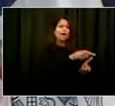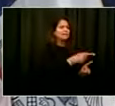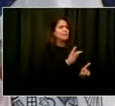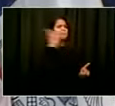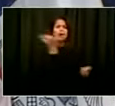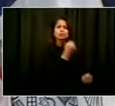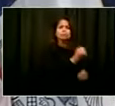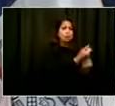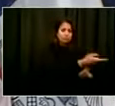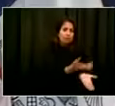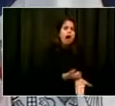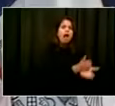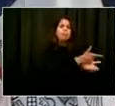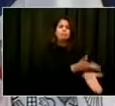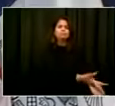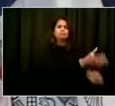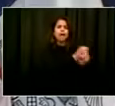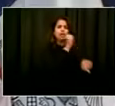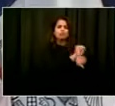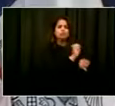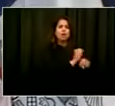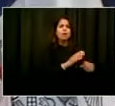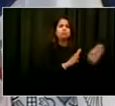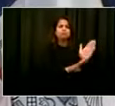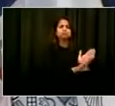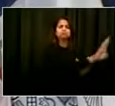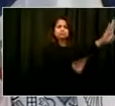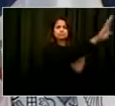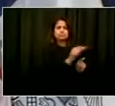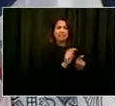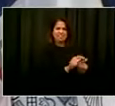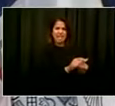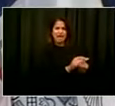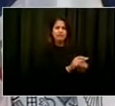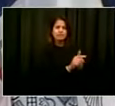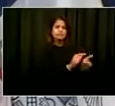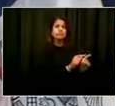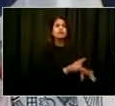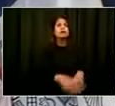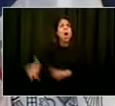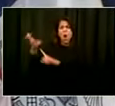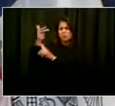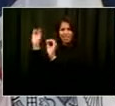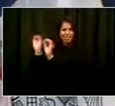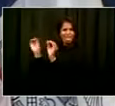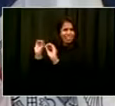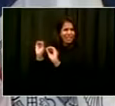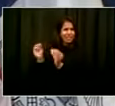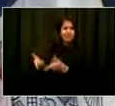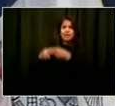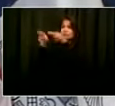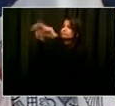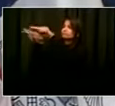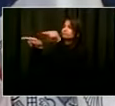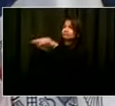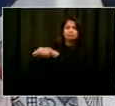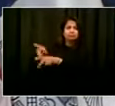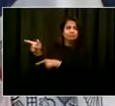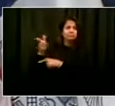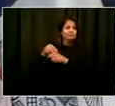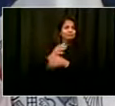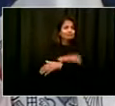to pursue more than one goal at once. And the hotels just are not the ideal option for homeless people. It's not the best way to support them on their path, you